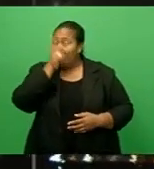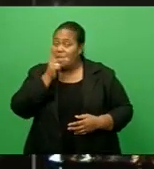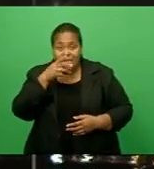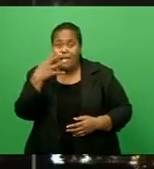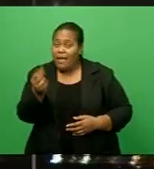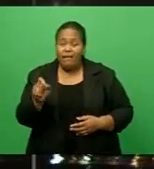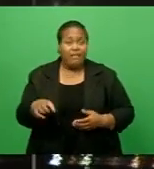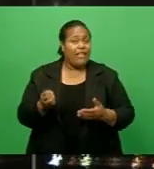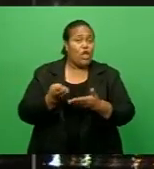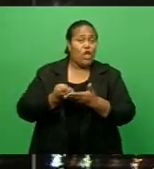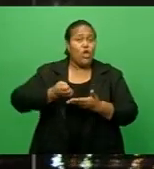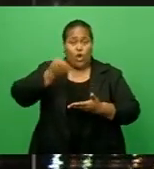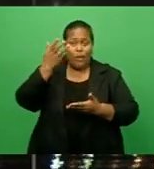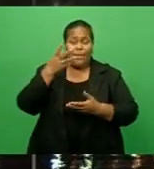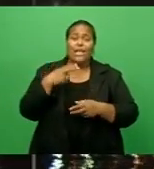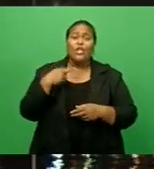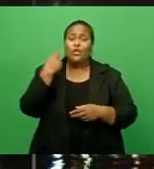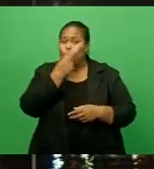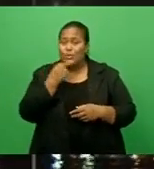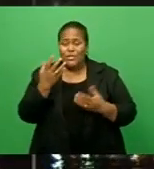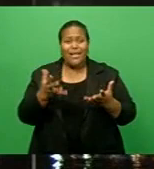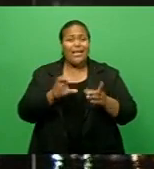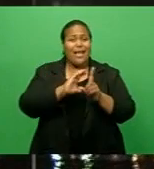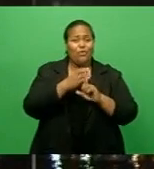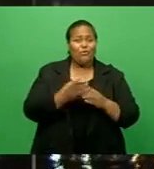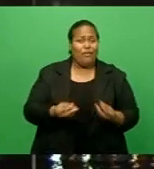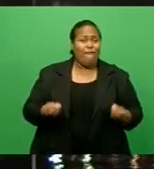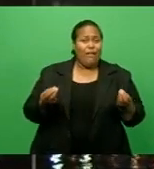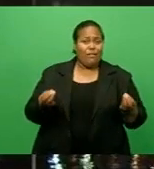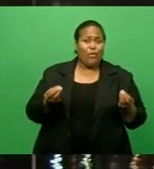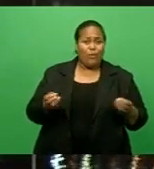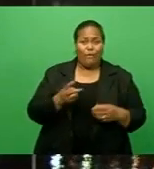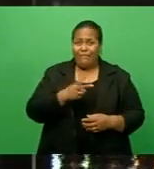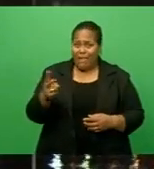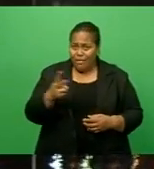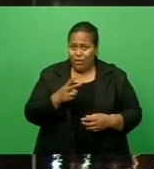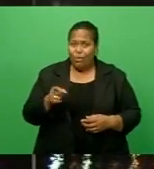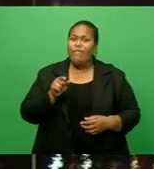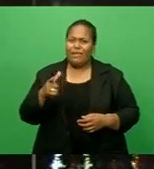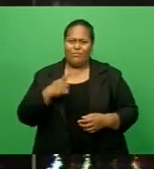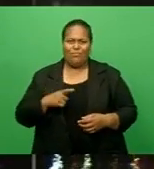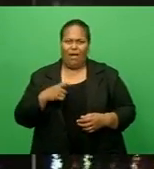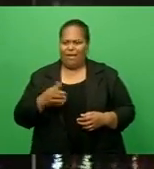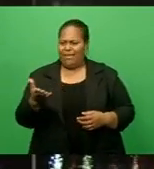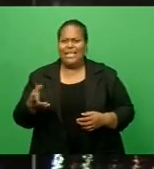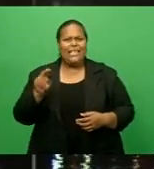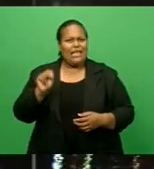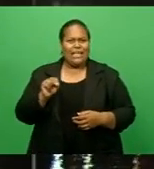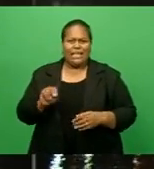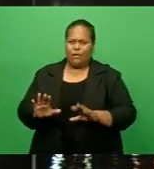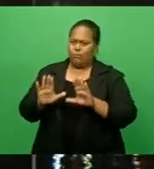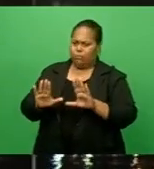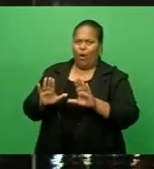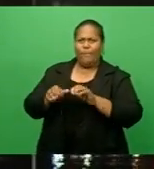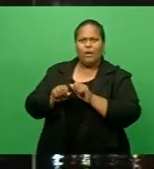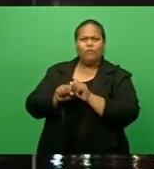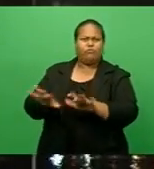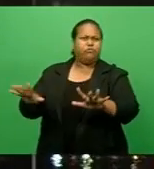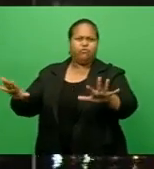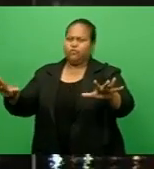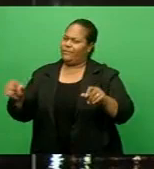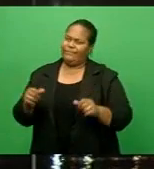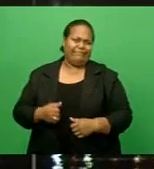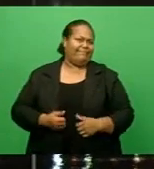significant economic, nutritional and cultural value. Hence, the impact of an ASF incursion and spread would be